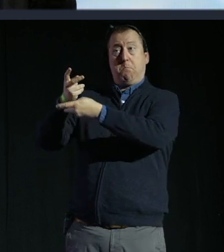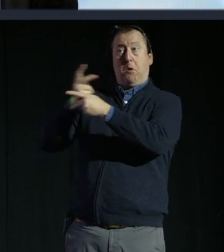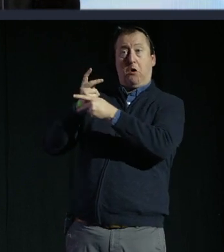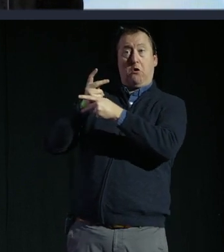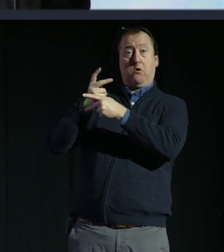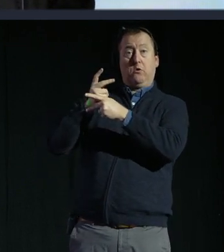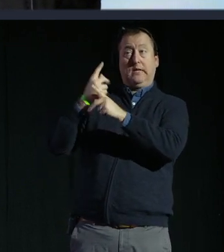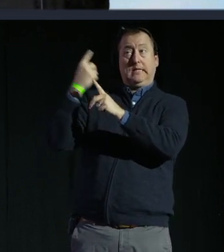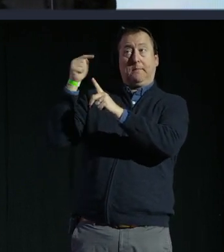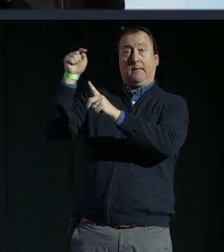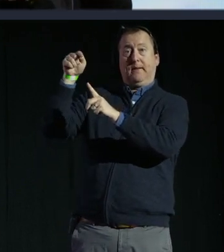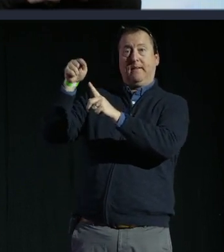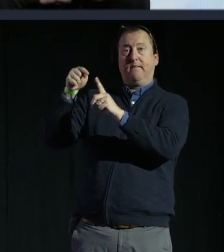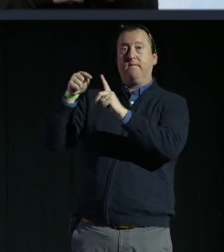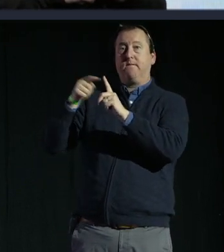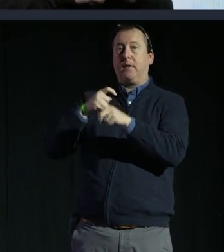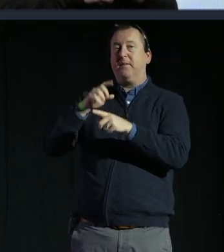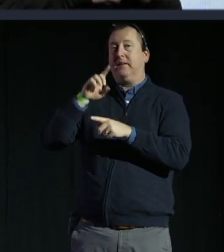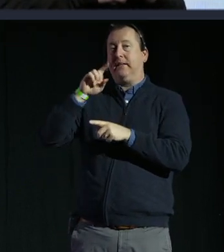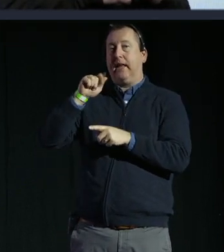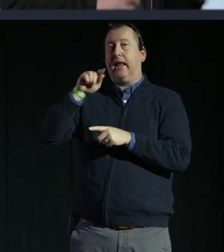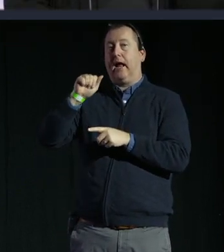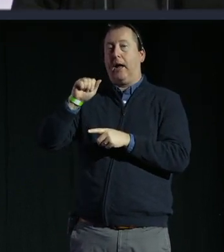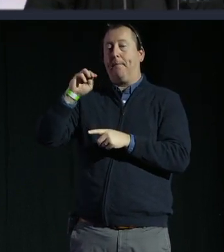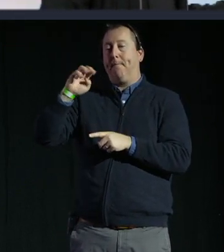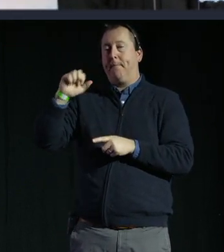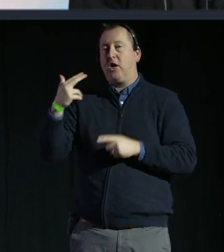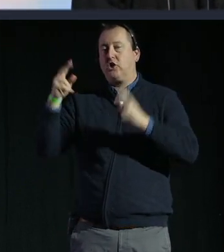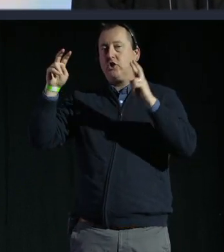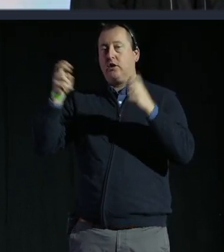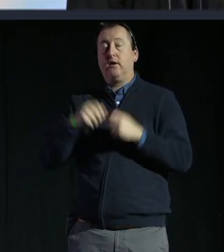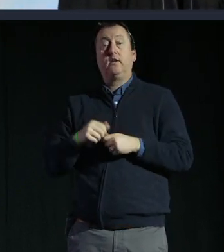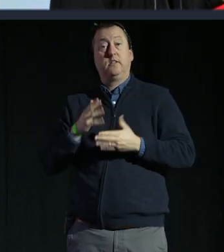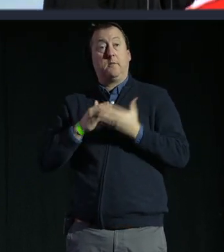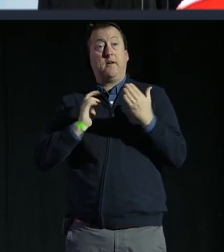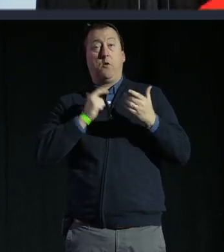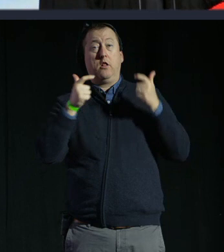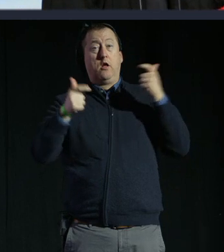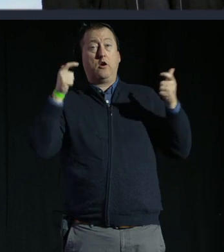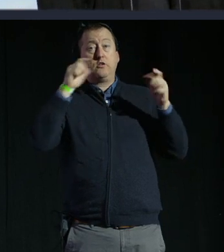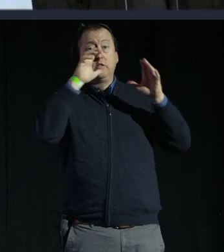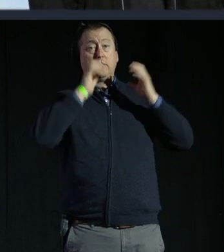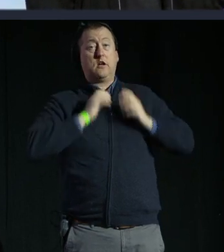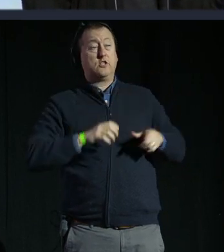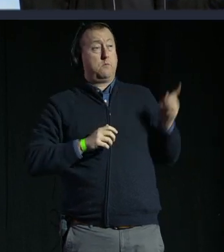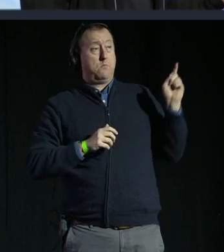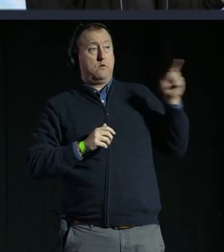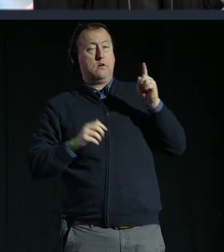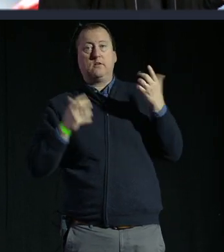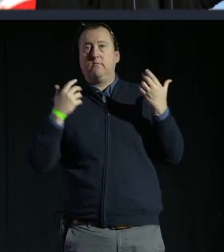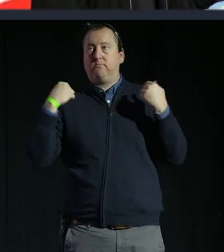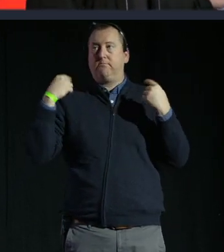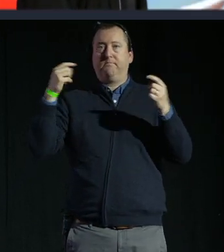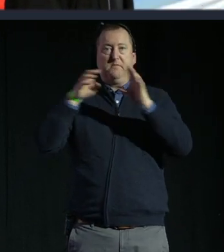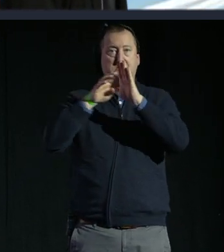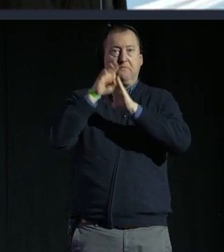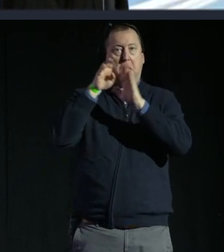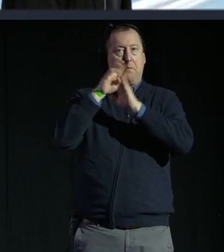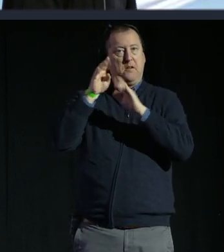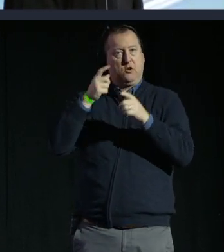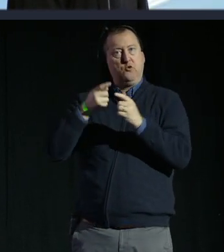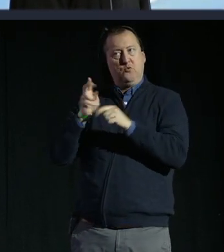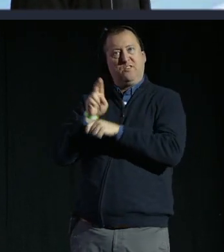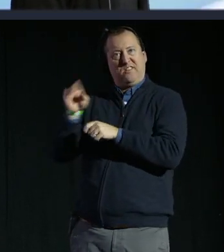as, data mesh. And some of our largest customers have been developing in this paradigm for a couple months